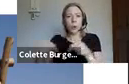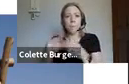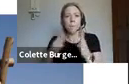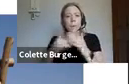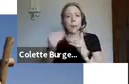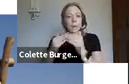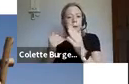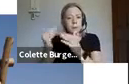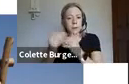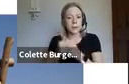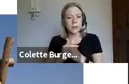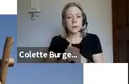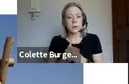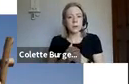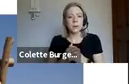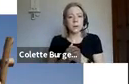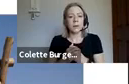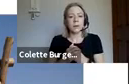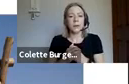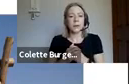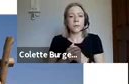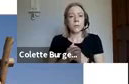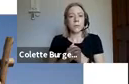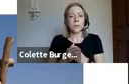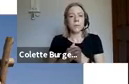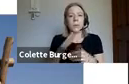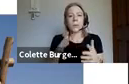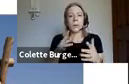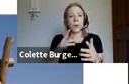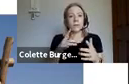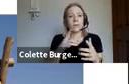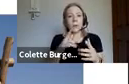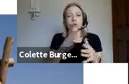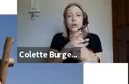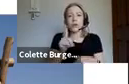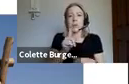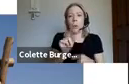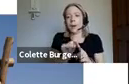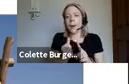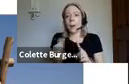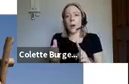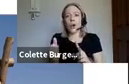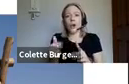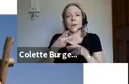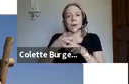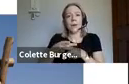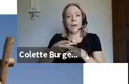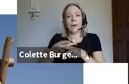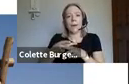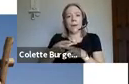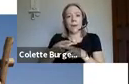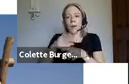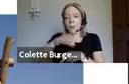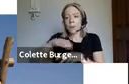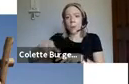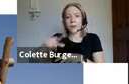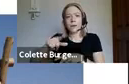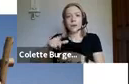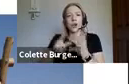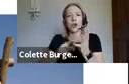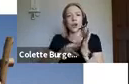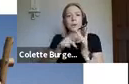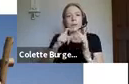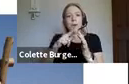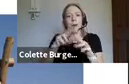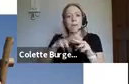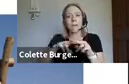were neighborhood care points set up by UNICEF to feed